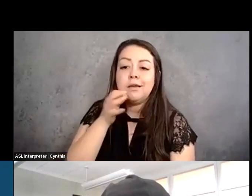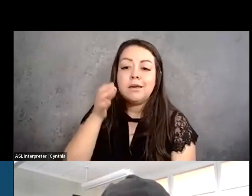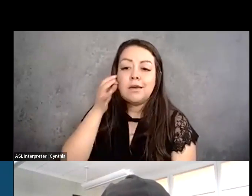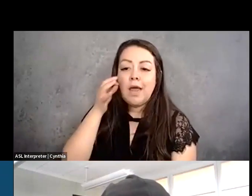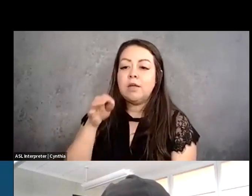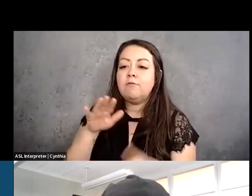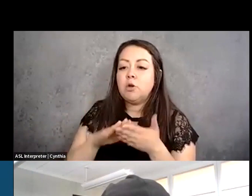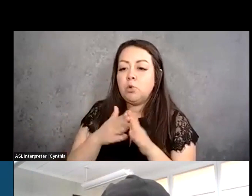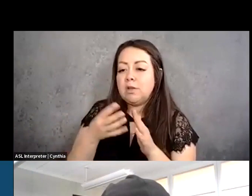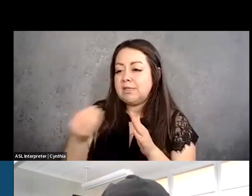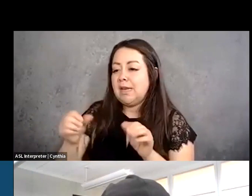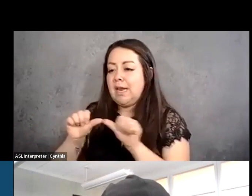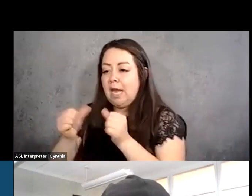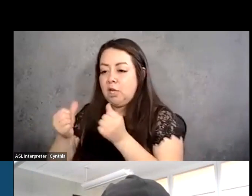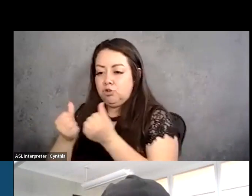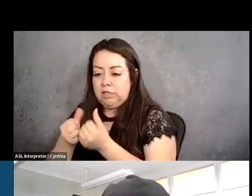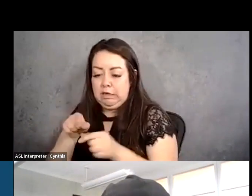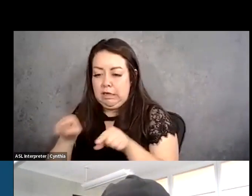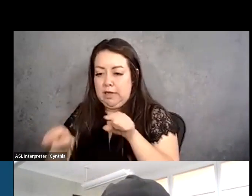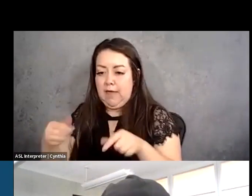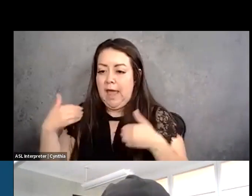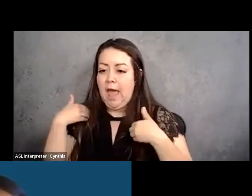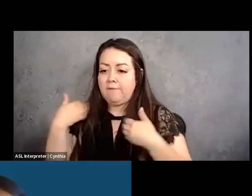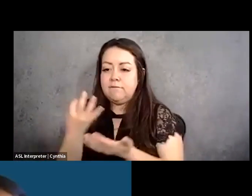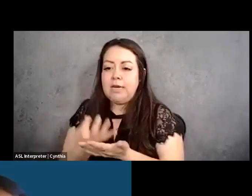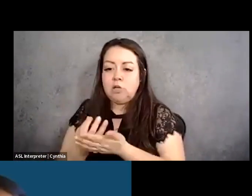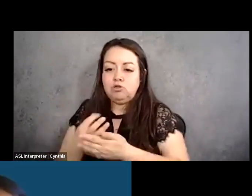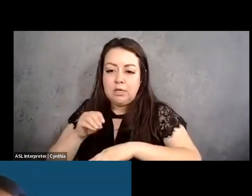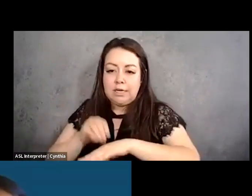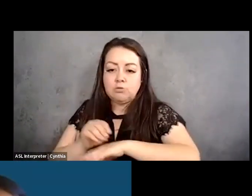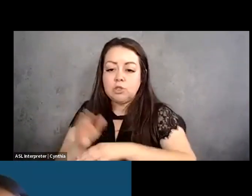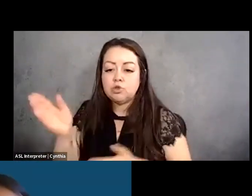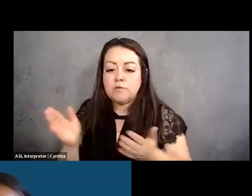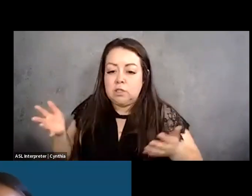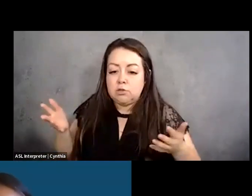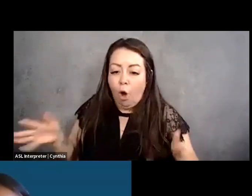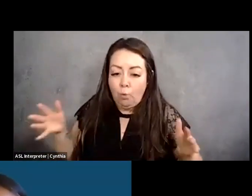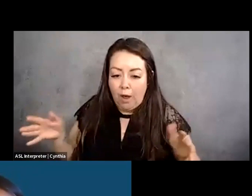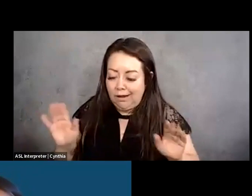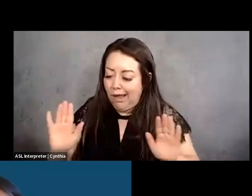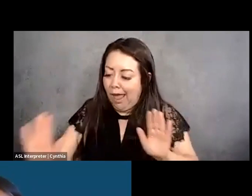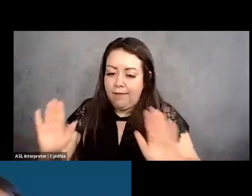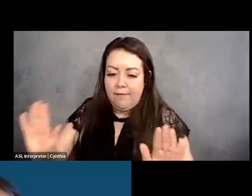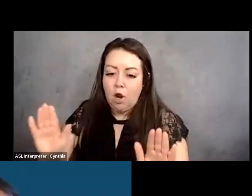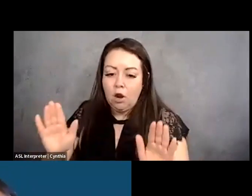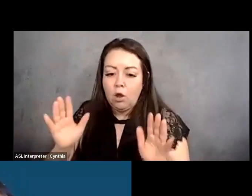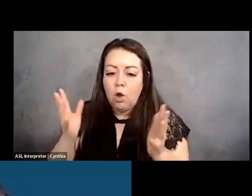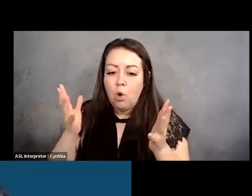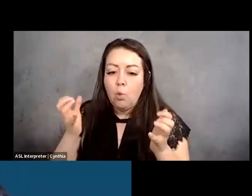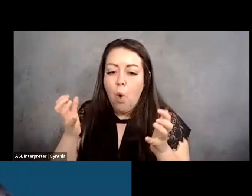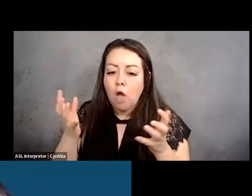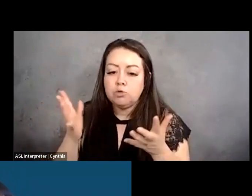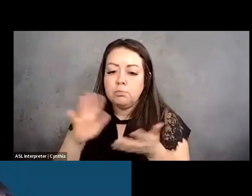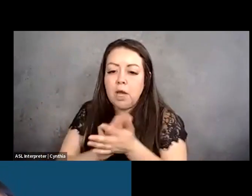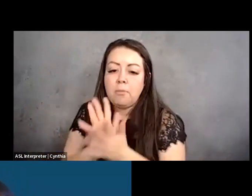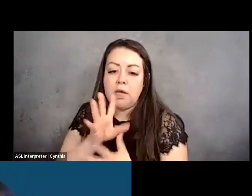that have financial counseling services and are looking to kind of enter into the world of